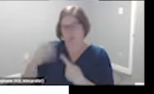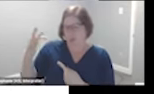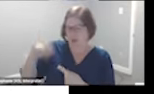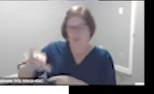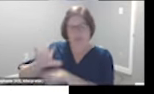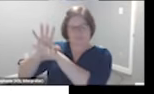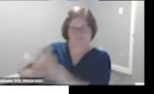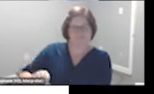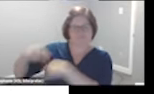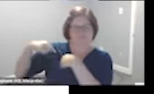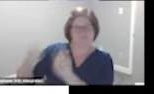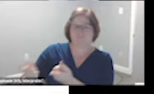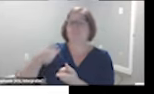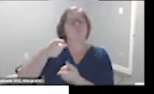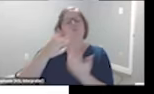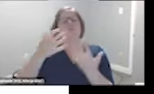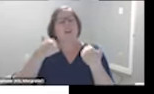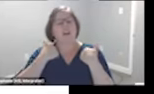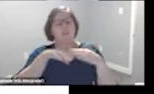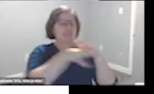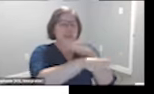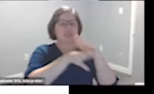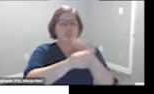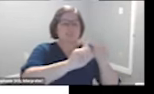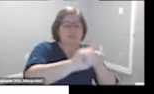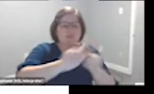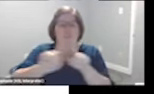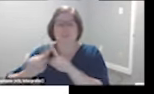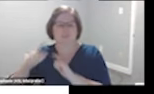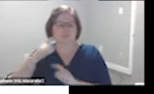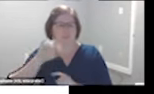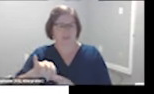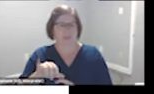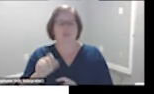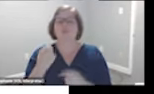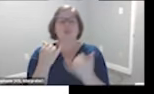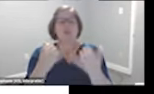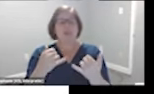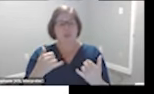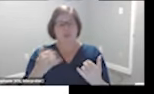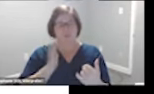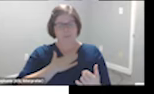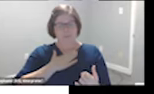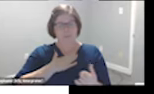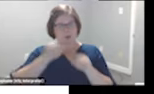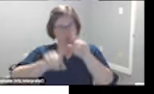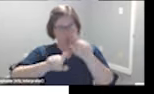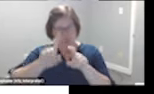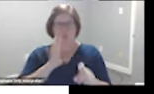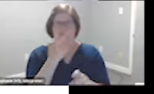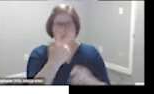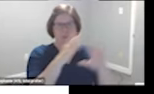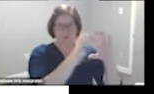accessible ways and multiple pathways to access that heart. So I'm going to divide these questions into 3 realms: